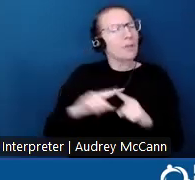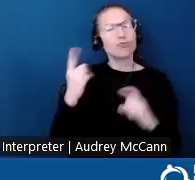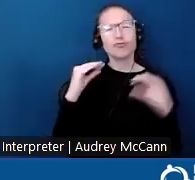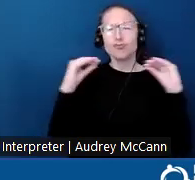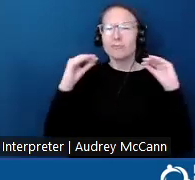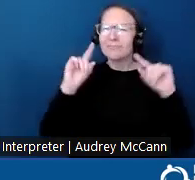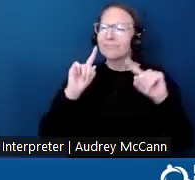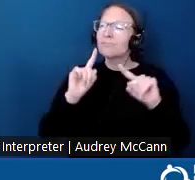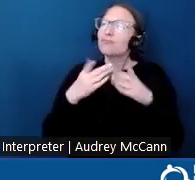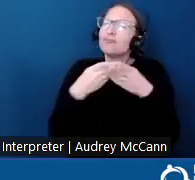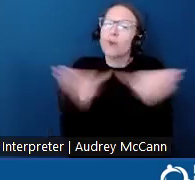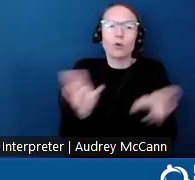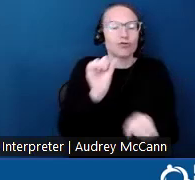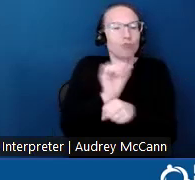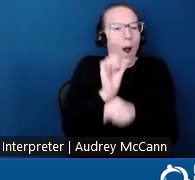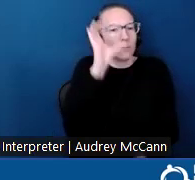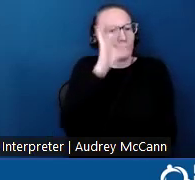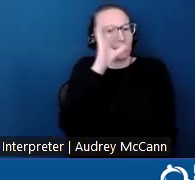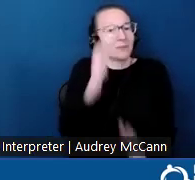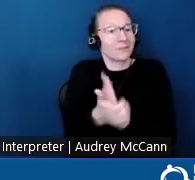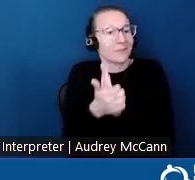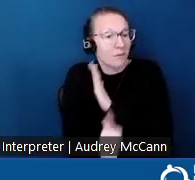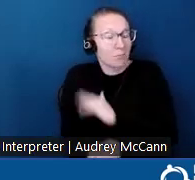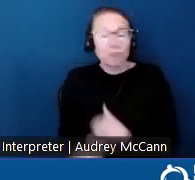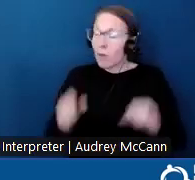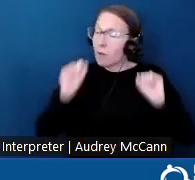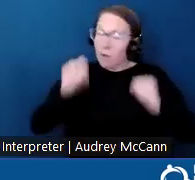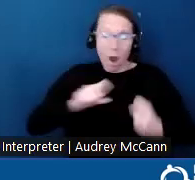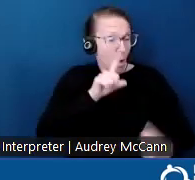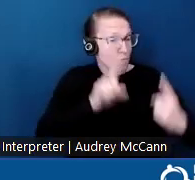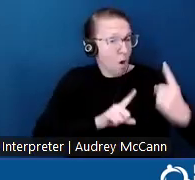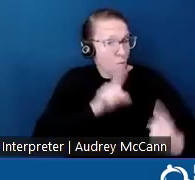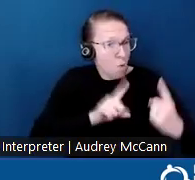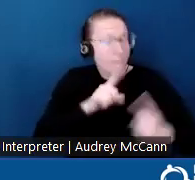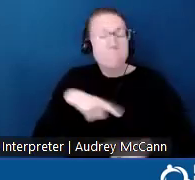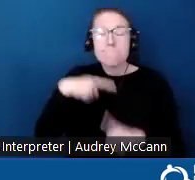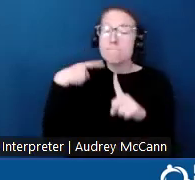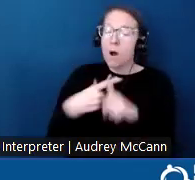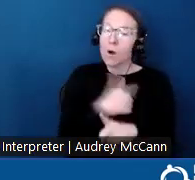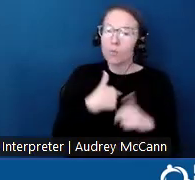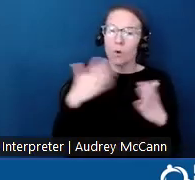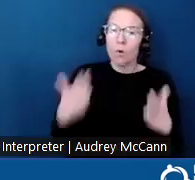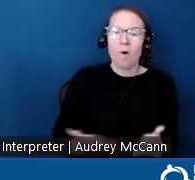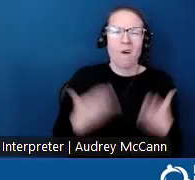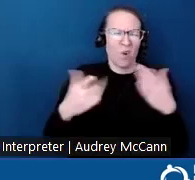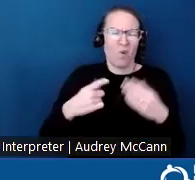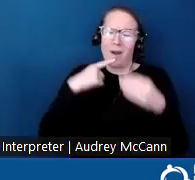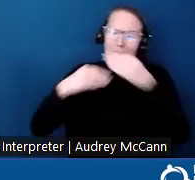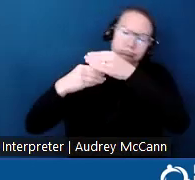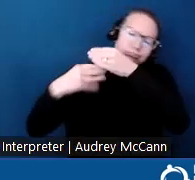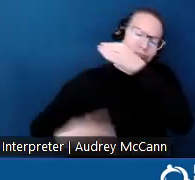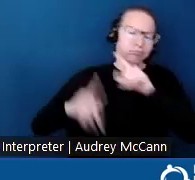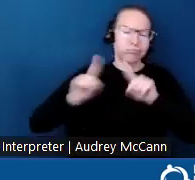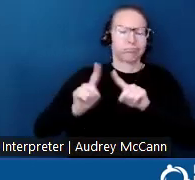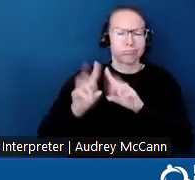search skills. And so like I said, it could be through one-on-one appointments, but we also offer a plethora of workshops. So